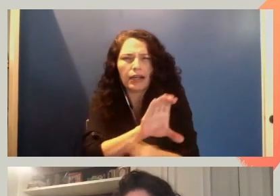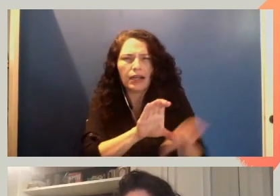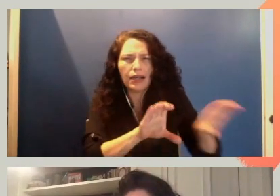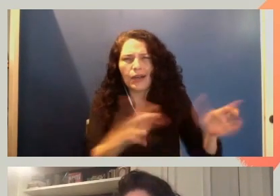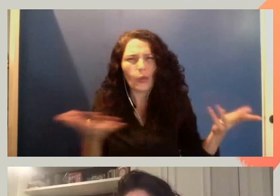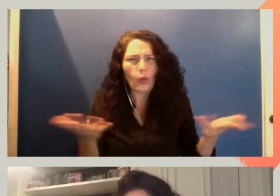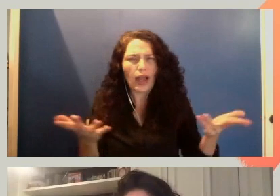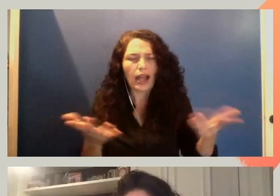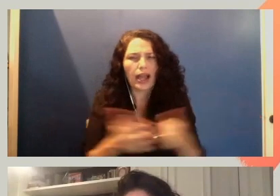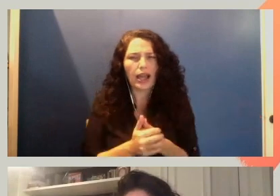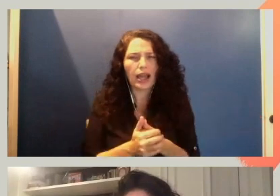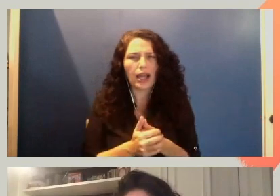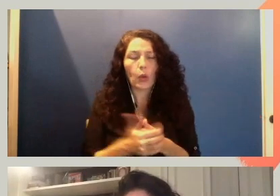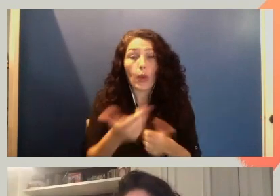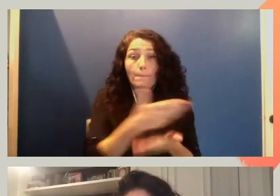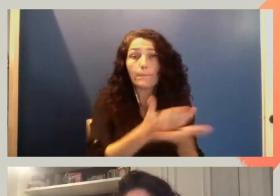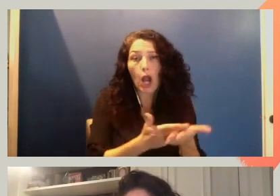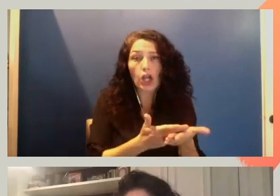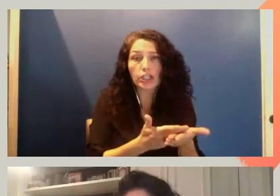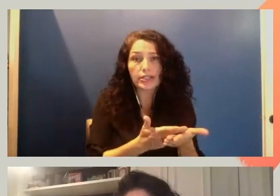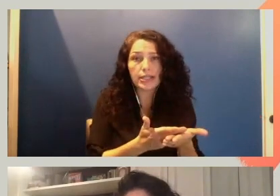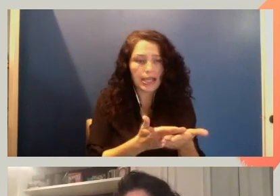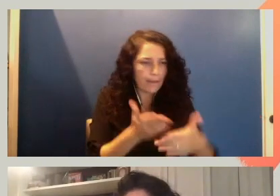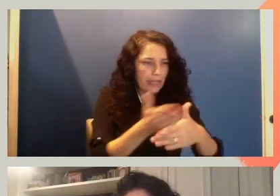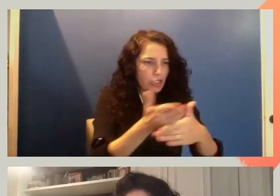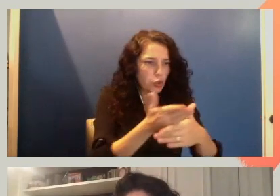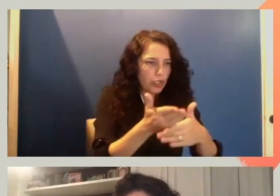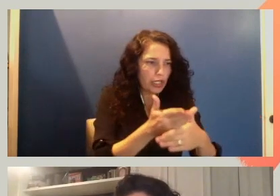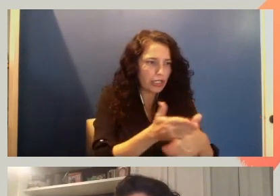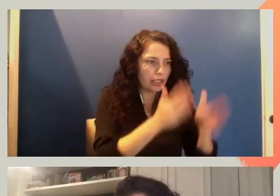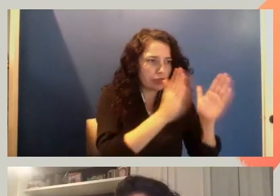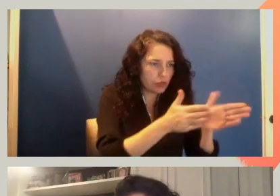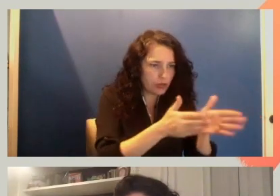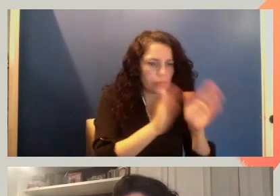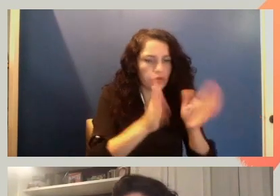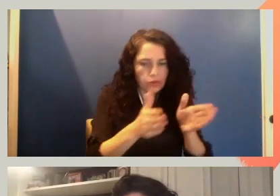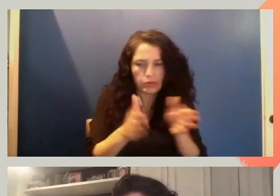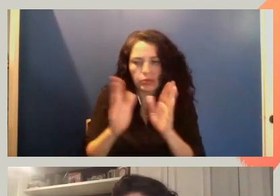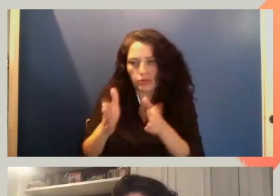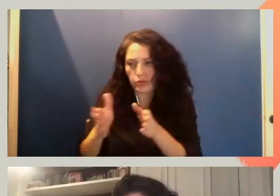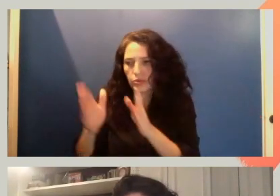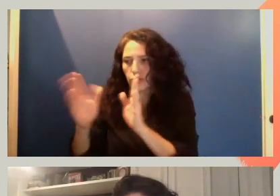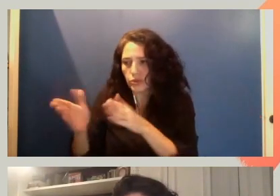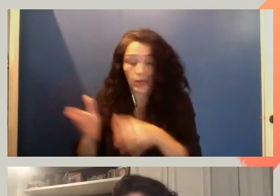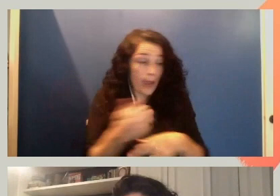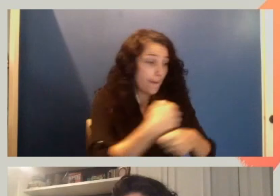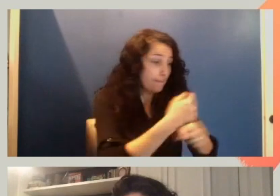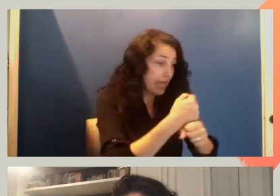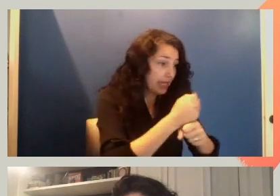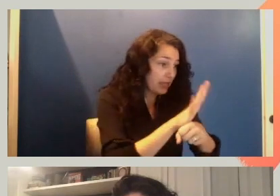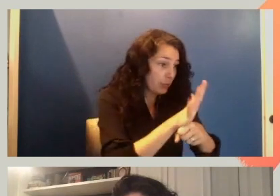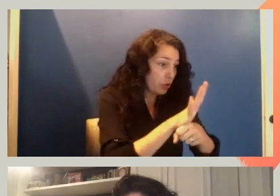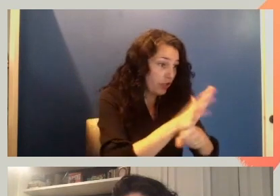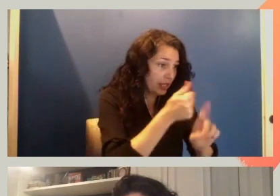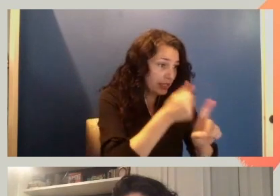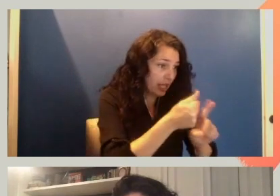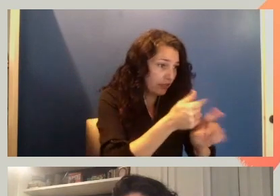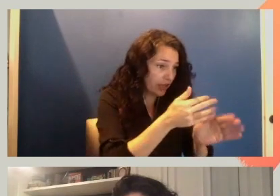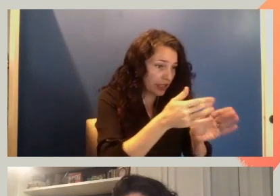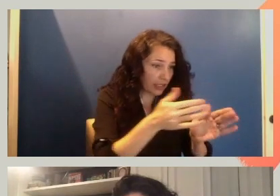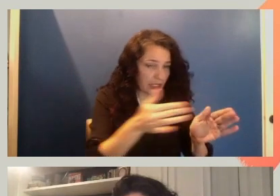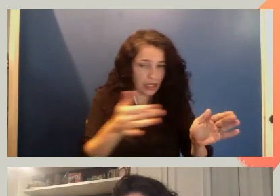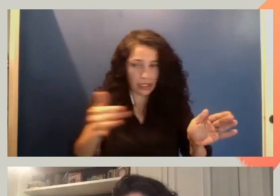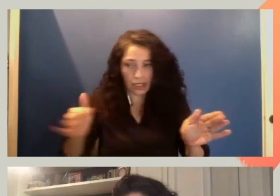the train, you know, between making a film and getting it to an audience, you know, where are